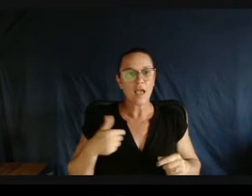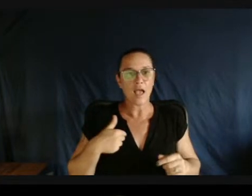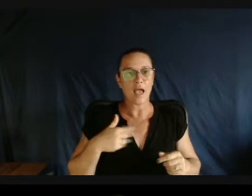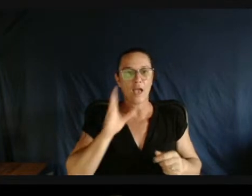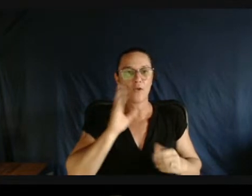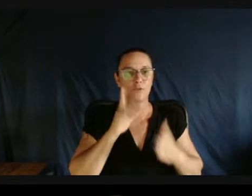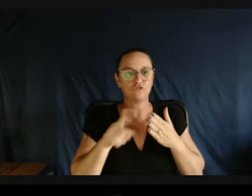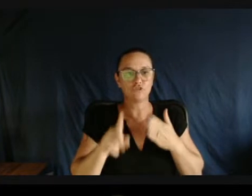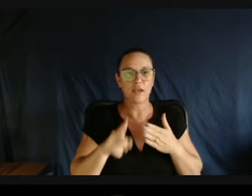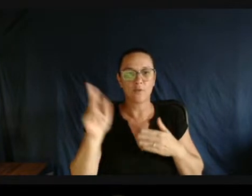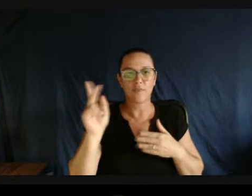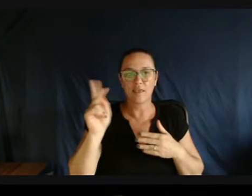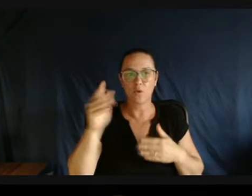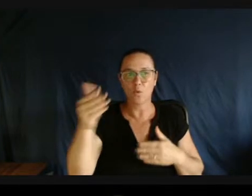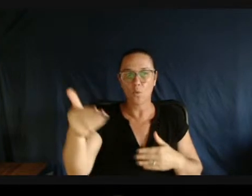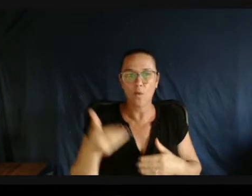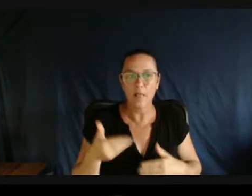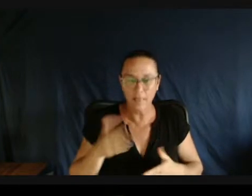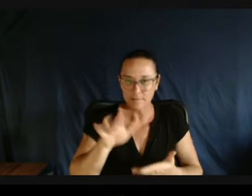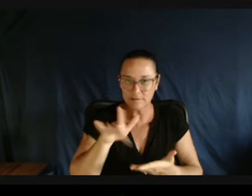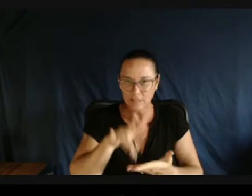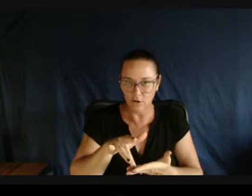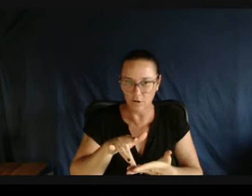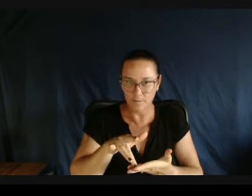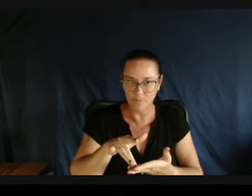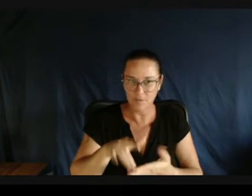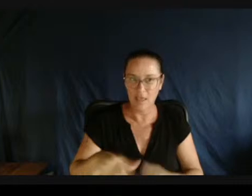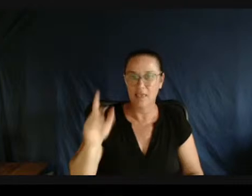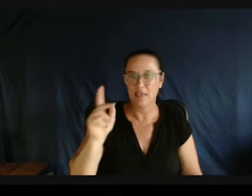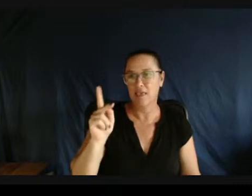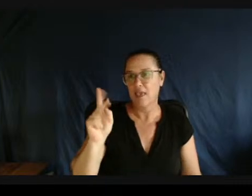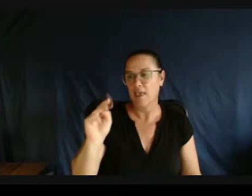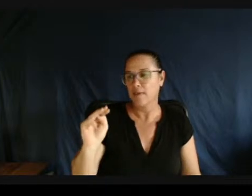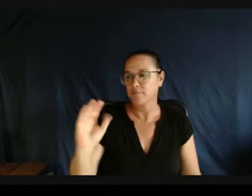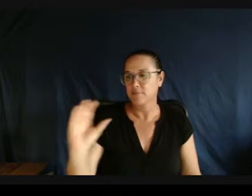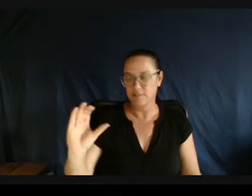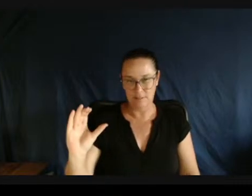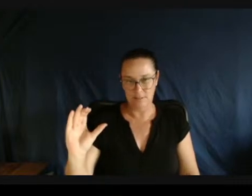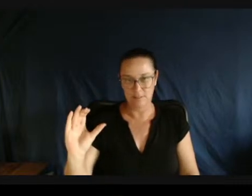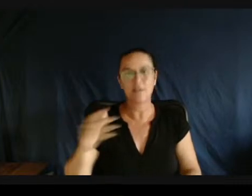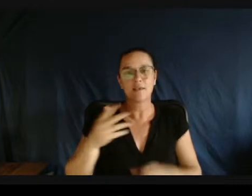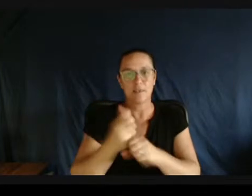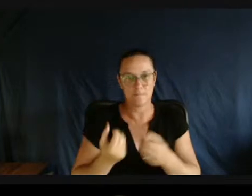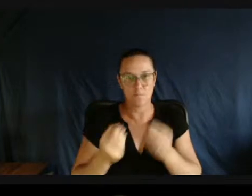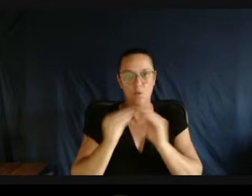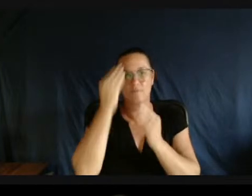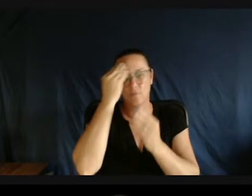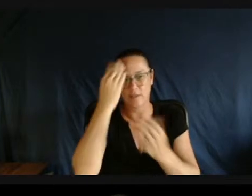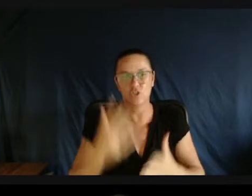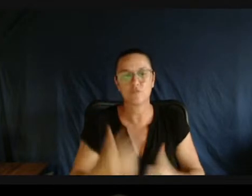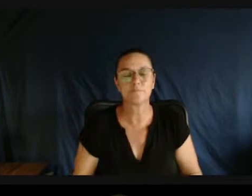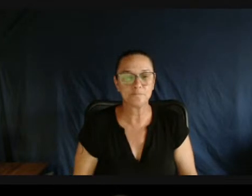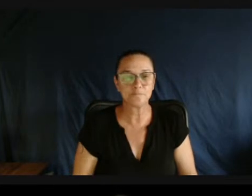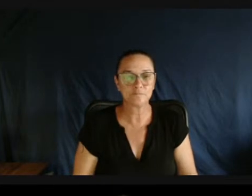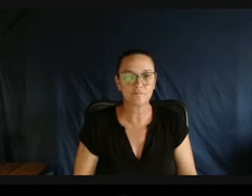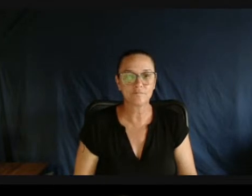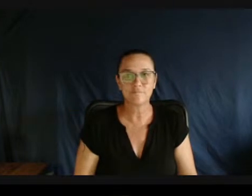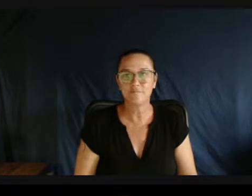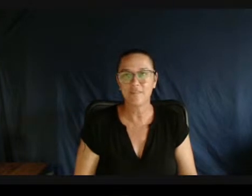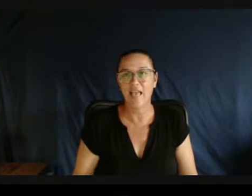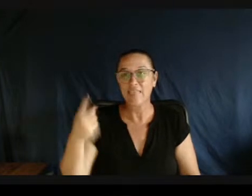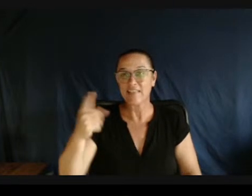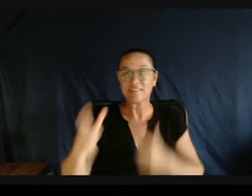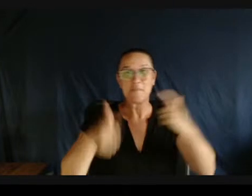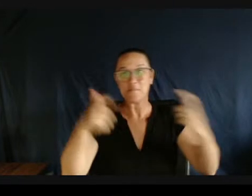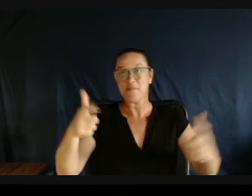the Kīlauea Welcome Center at KMC and get more information. And here's the big